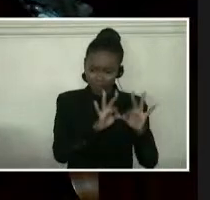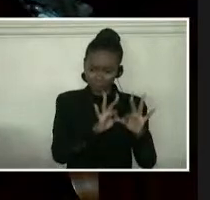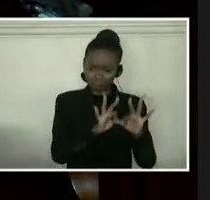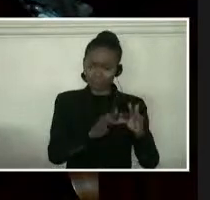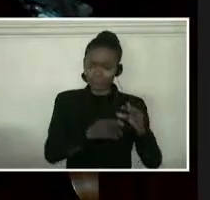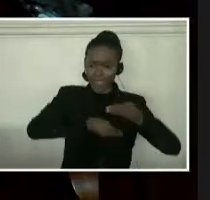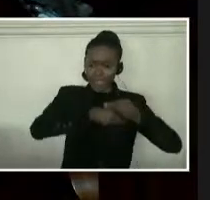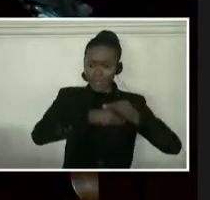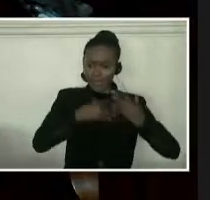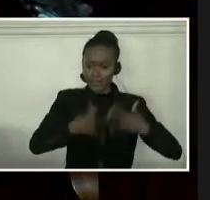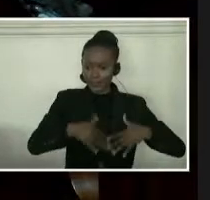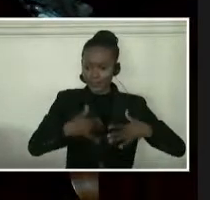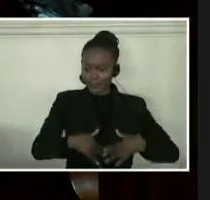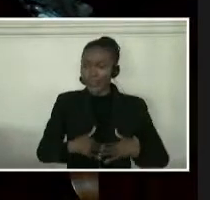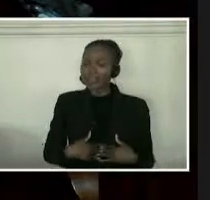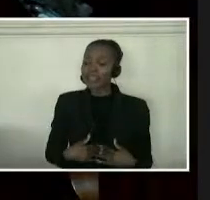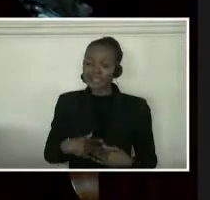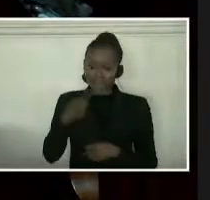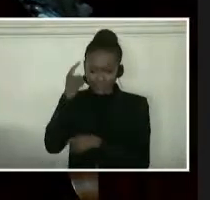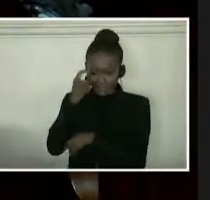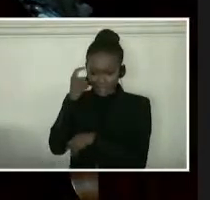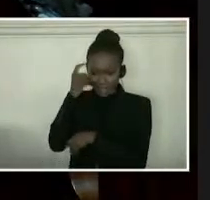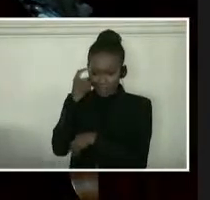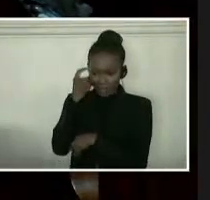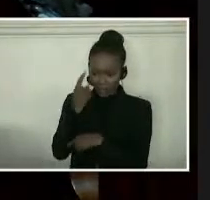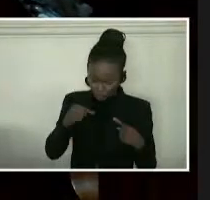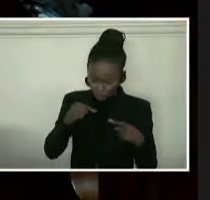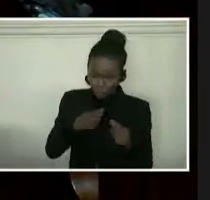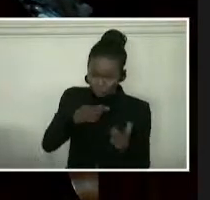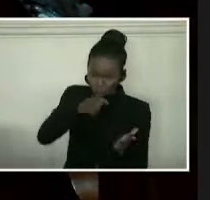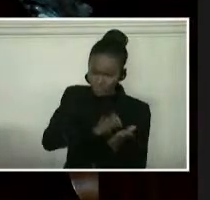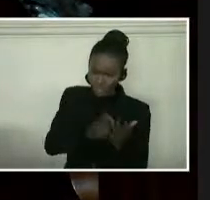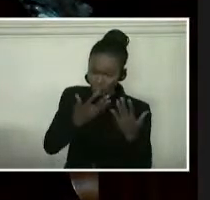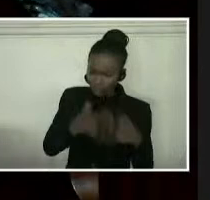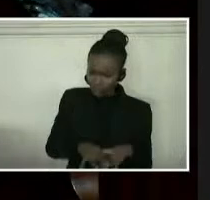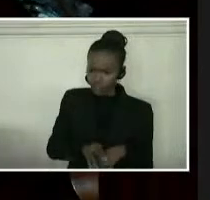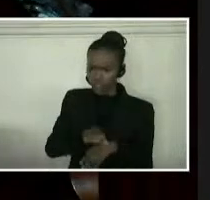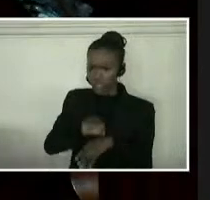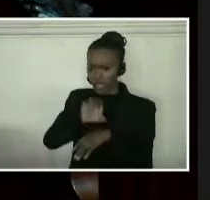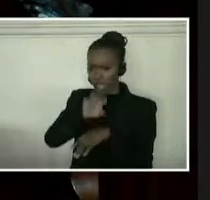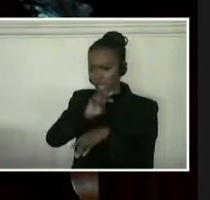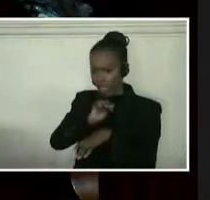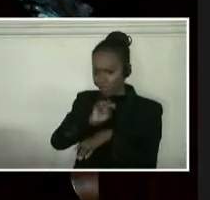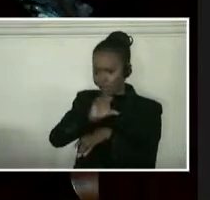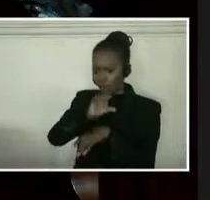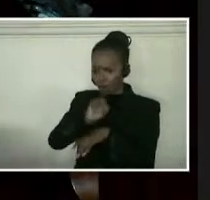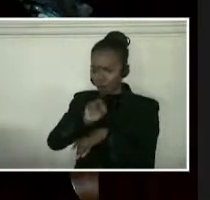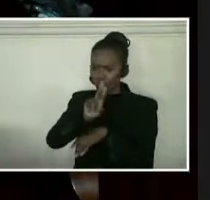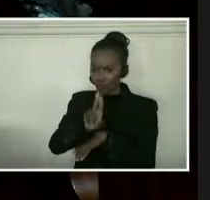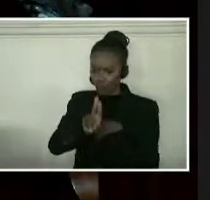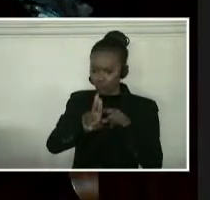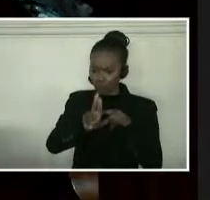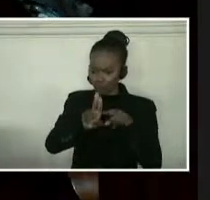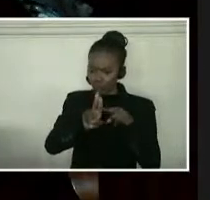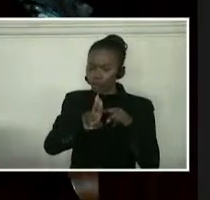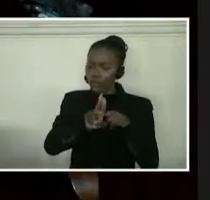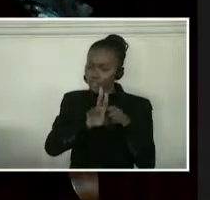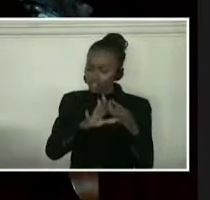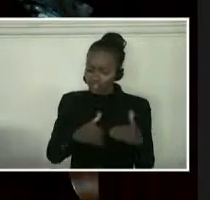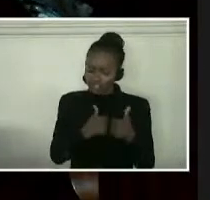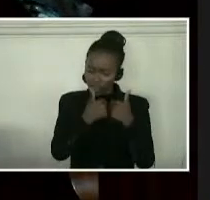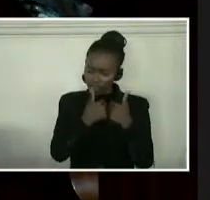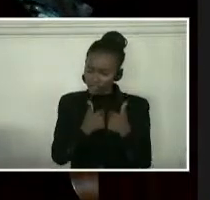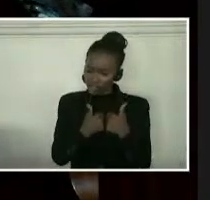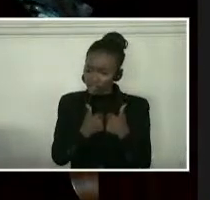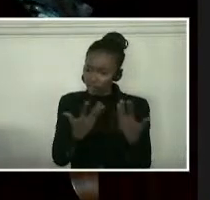as we have signed the mou with the department of education the challenges in terms of the infrastructure